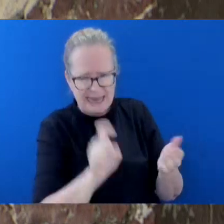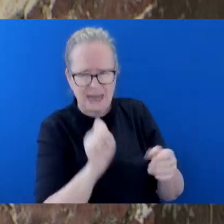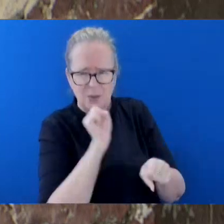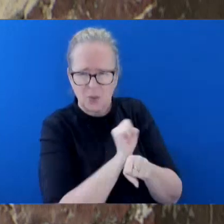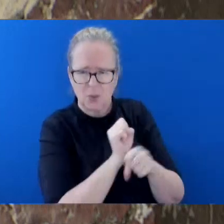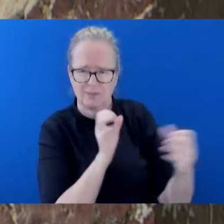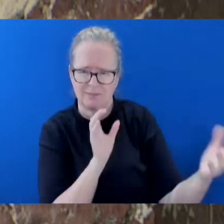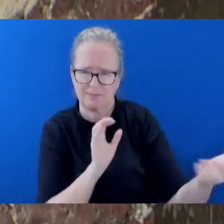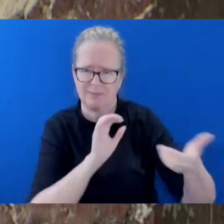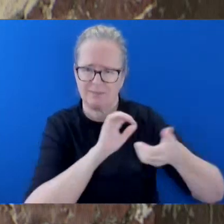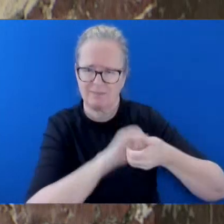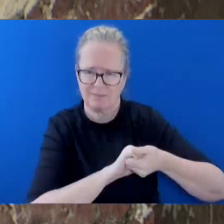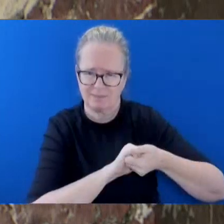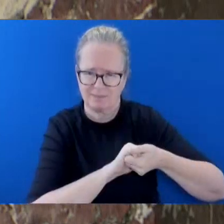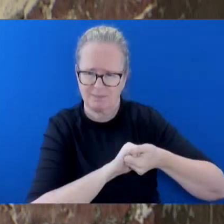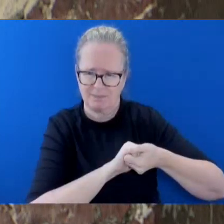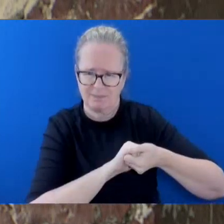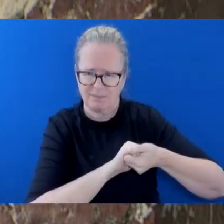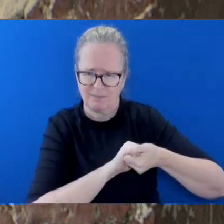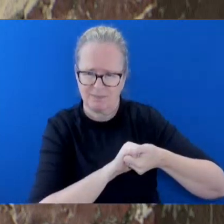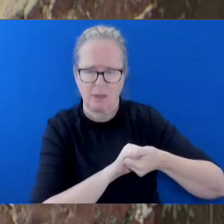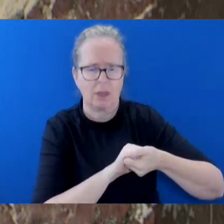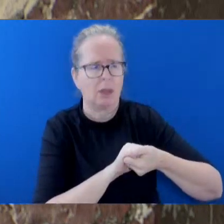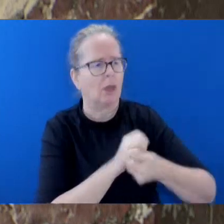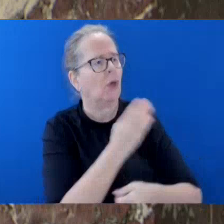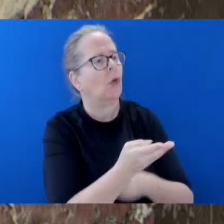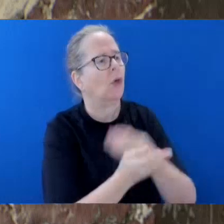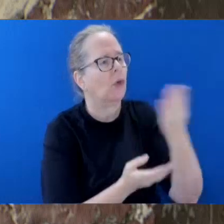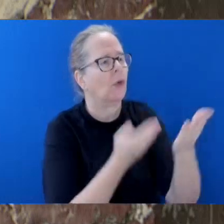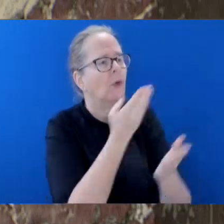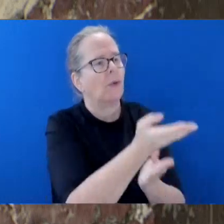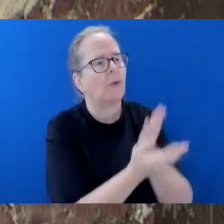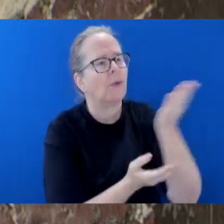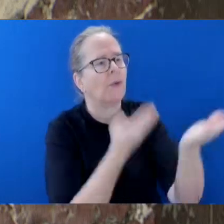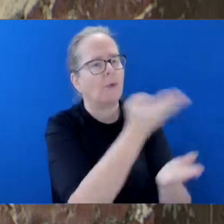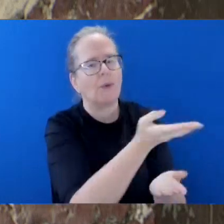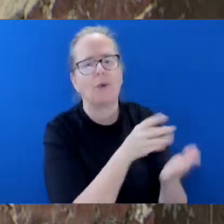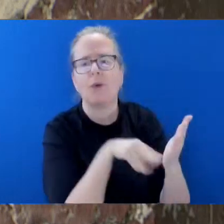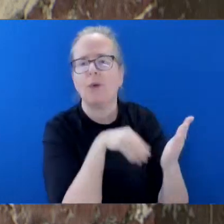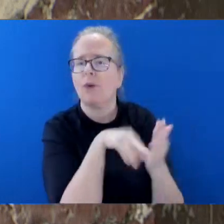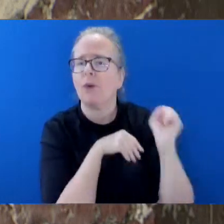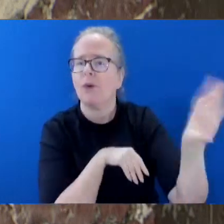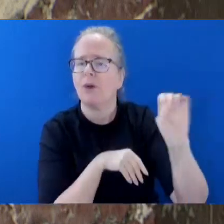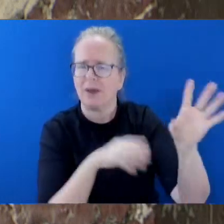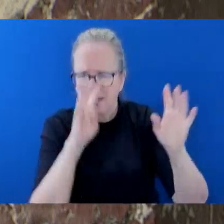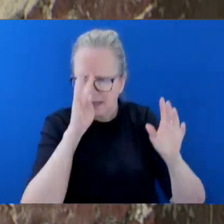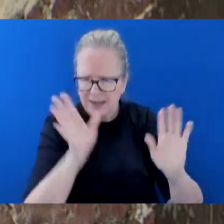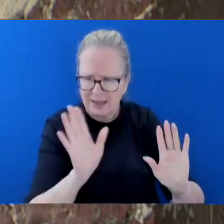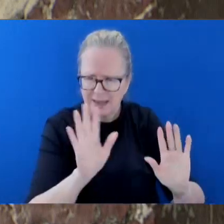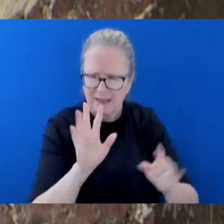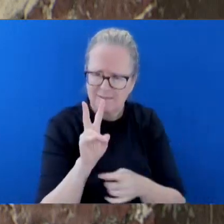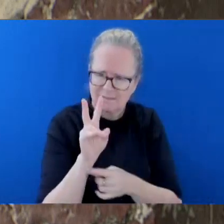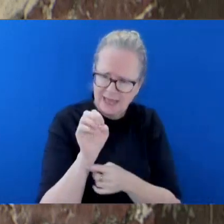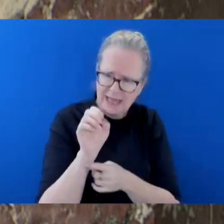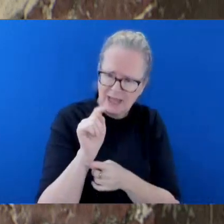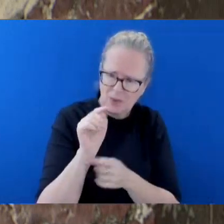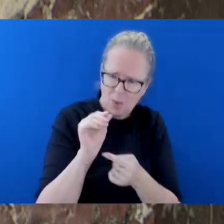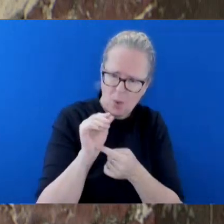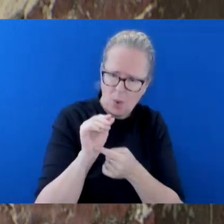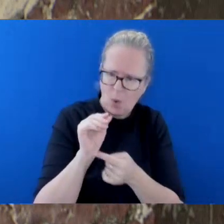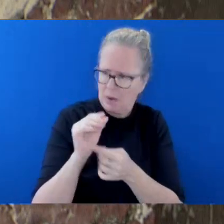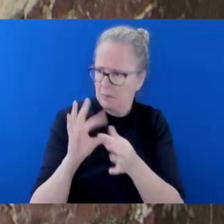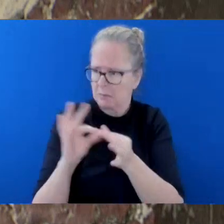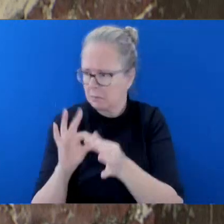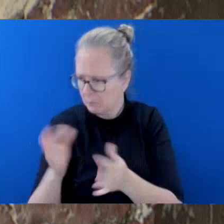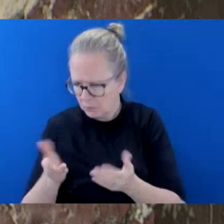exist, such as the member talked about veto, which is not in the Watershed Security Strategy. It is not in the acts that we brought forward,